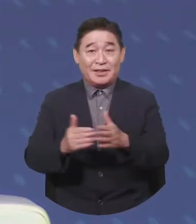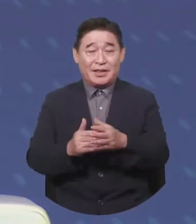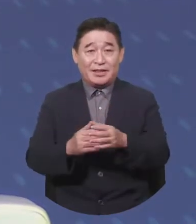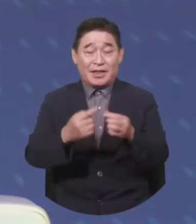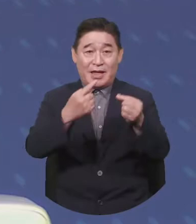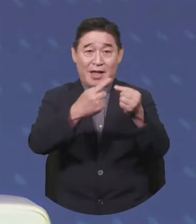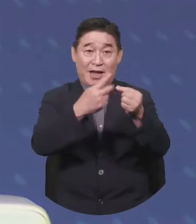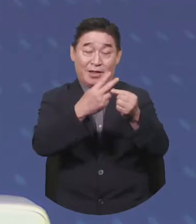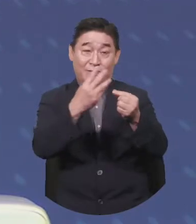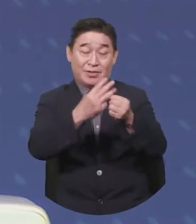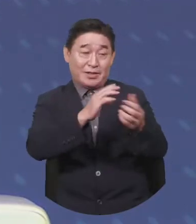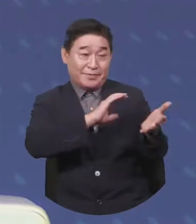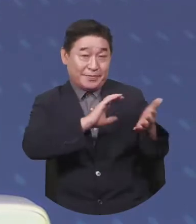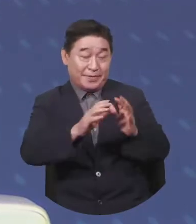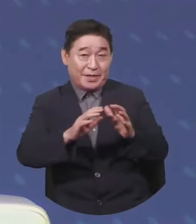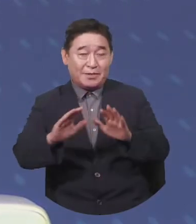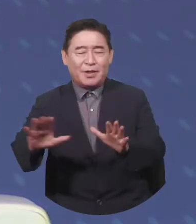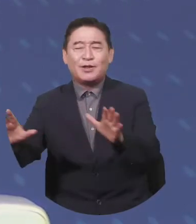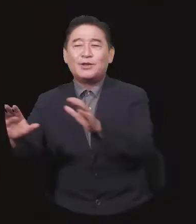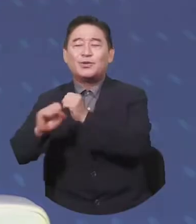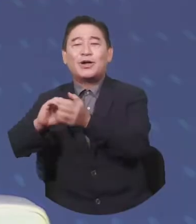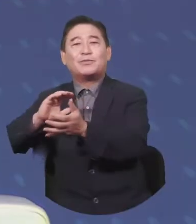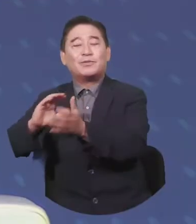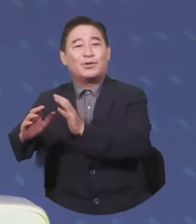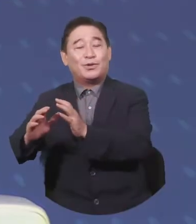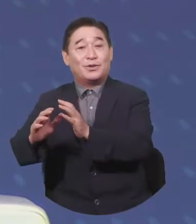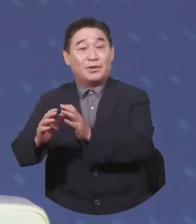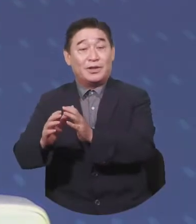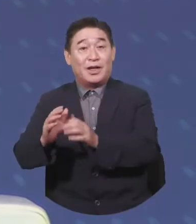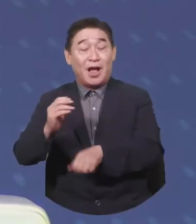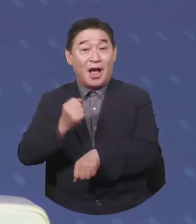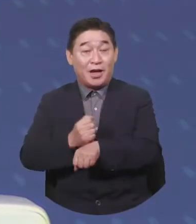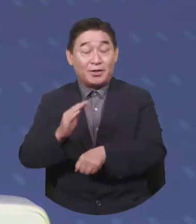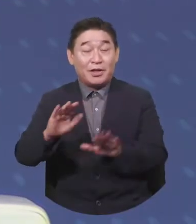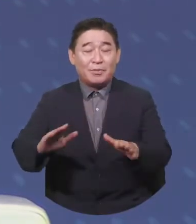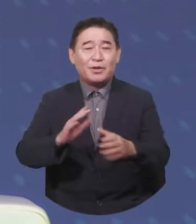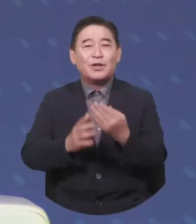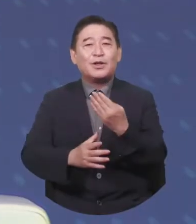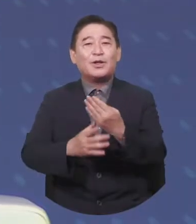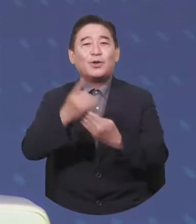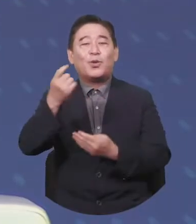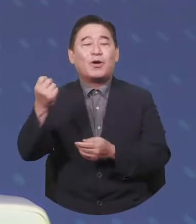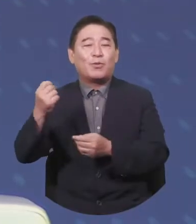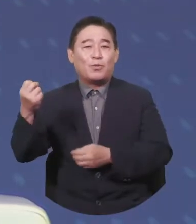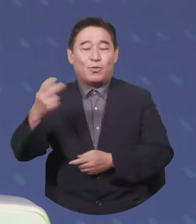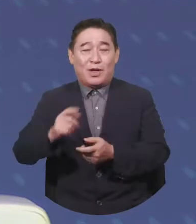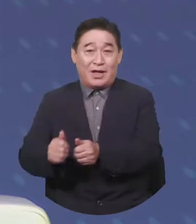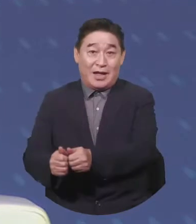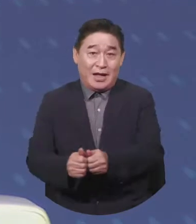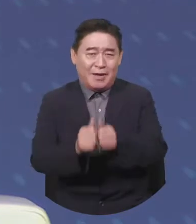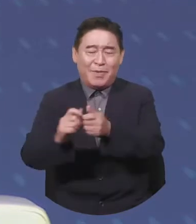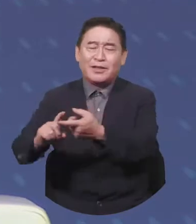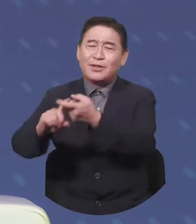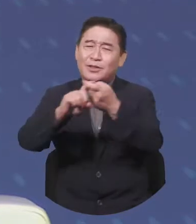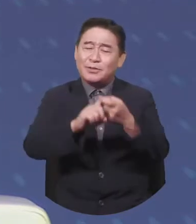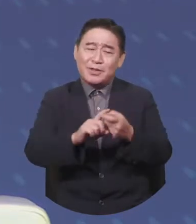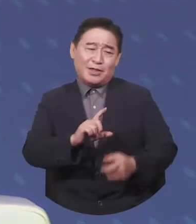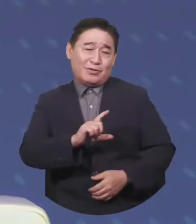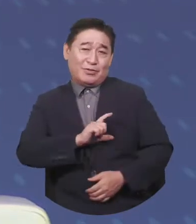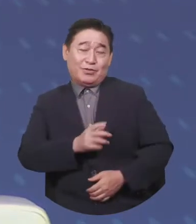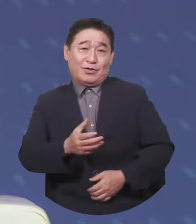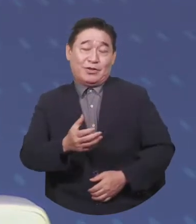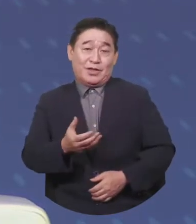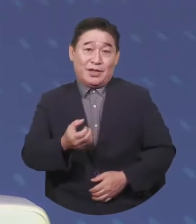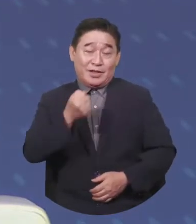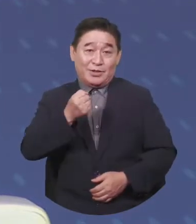broadening partnerships. This session aims to build on the conversations that we've had throughout the day and to hear more from